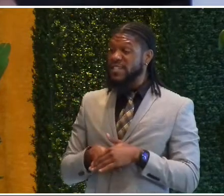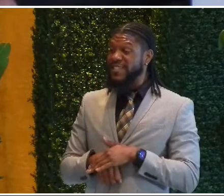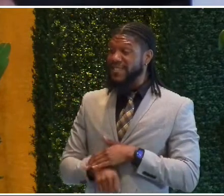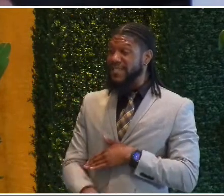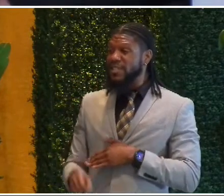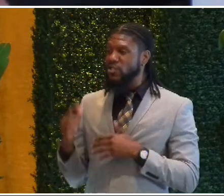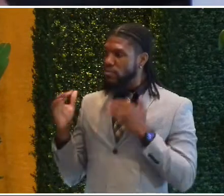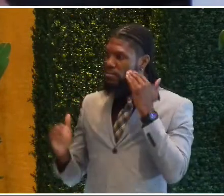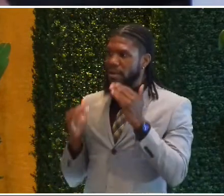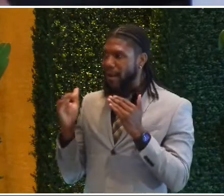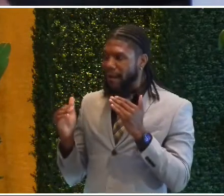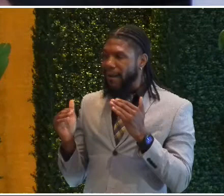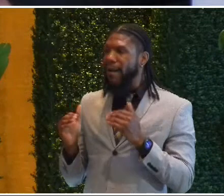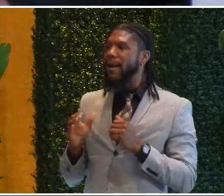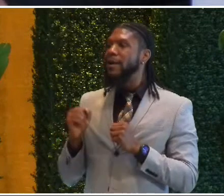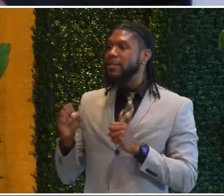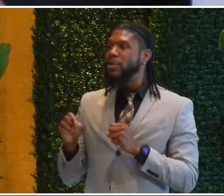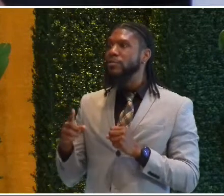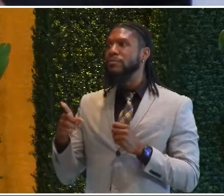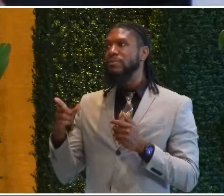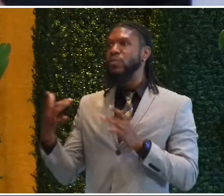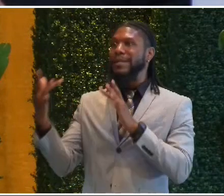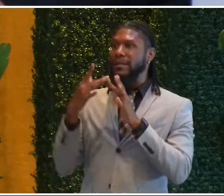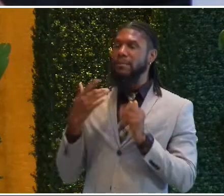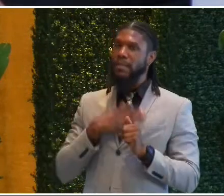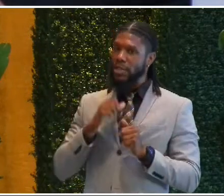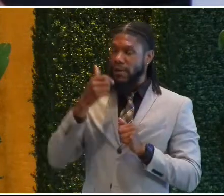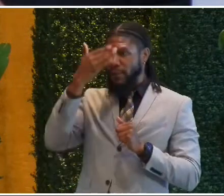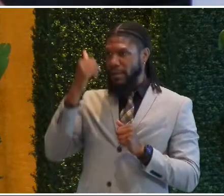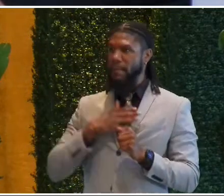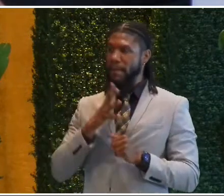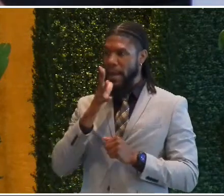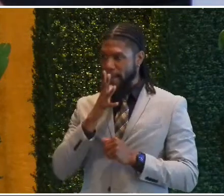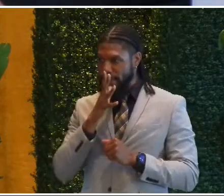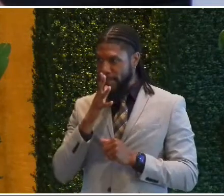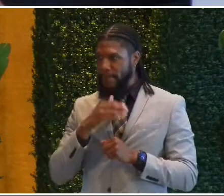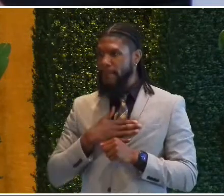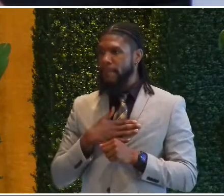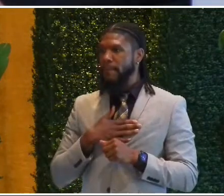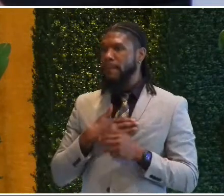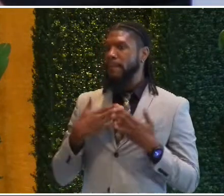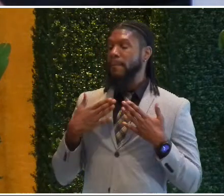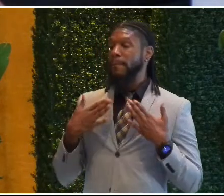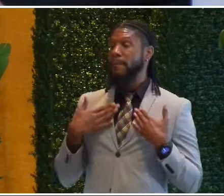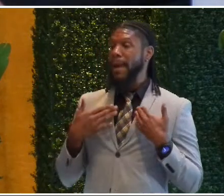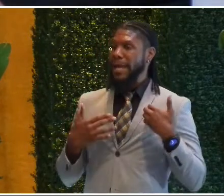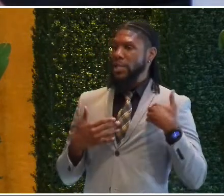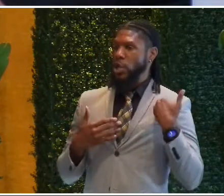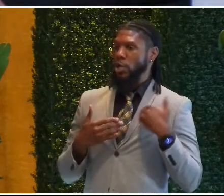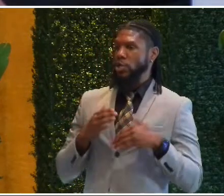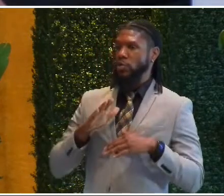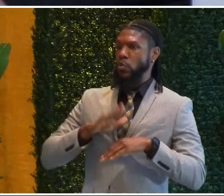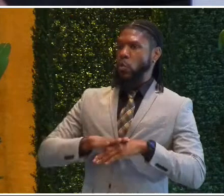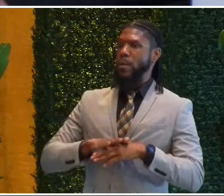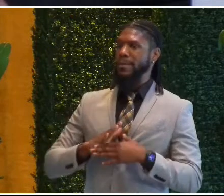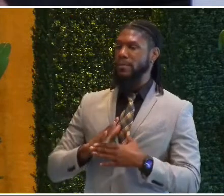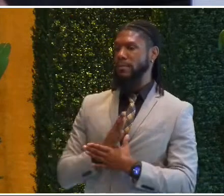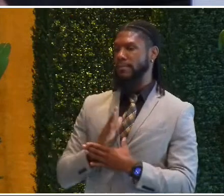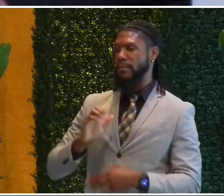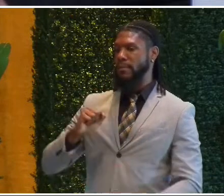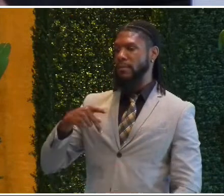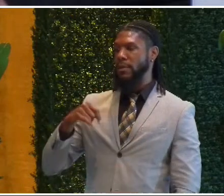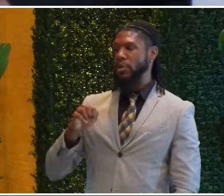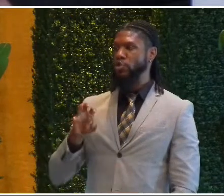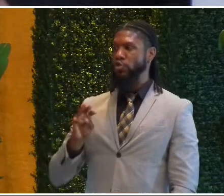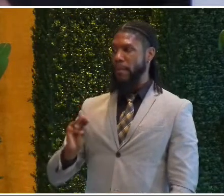out to you like, please come get my mama, right? My youngest is on the spectrum, right? And community is how